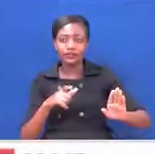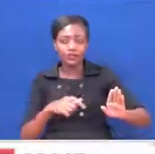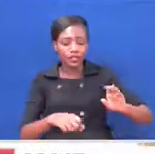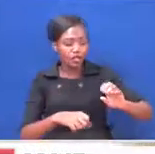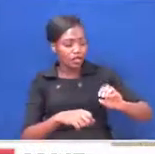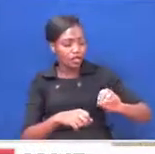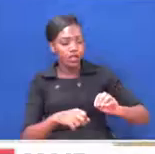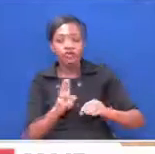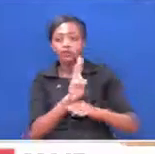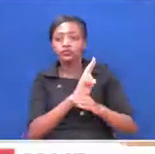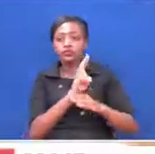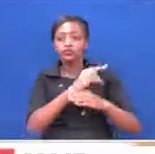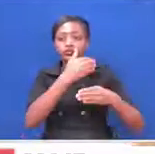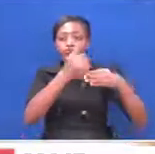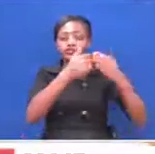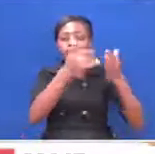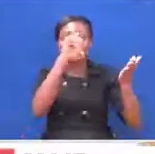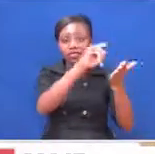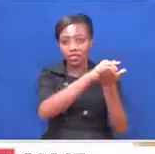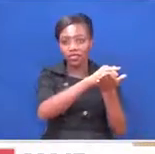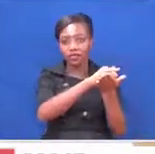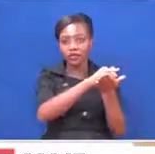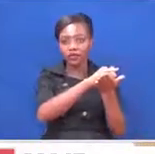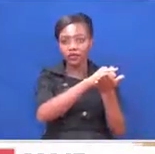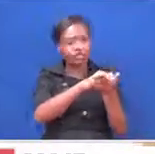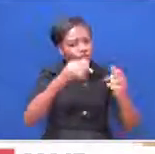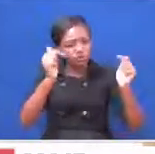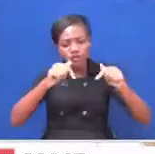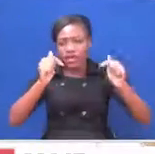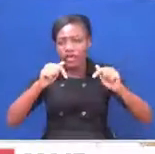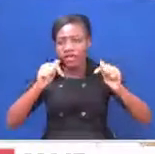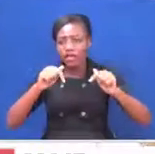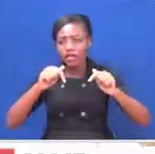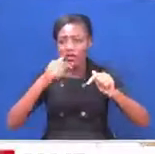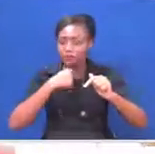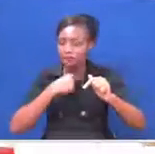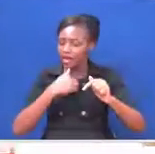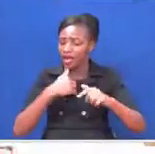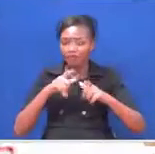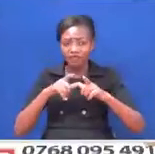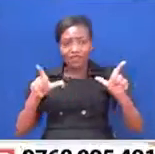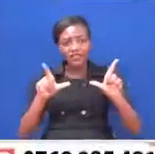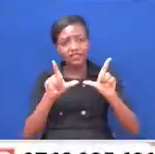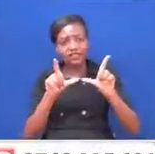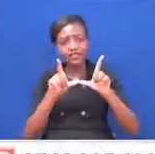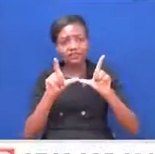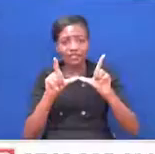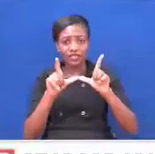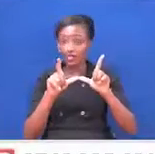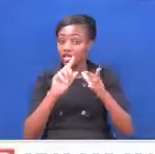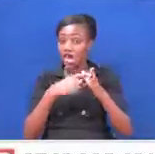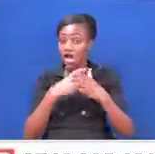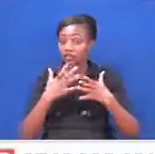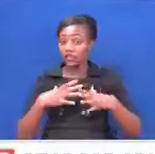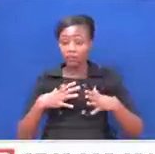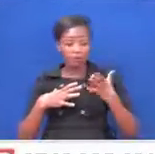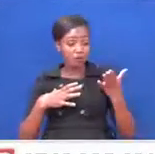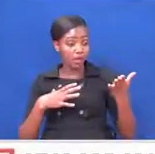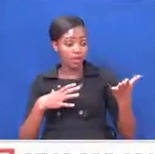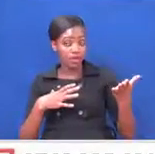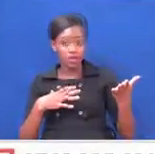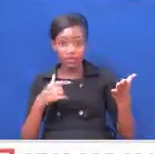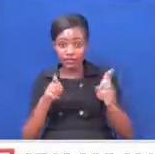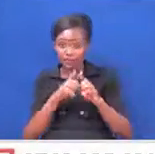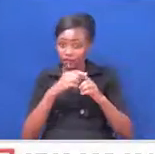railway walipatiwa fidia. Leo hii niko na title deed mimi. Wengine hapa wako na title deeds